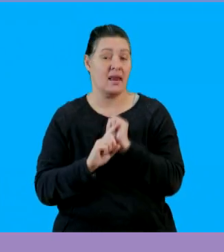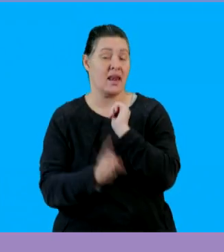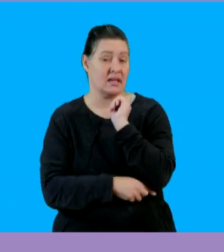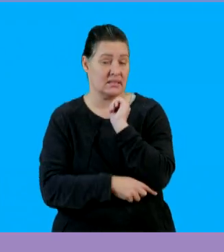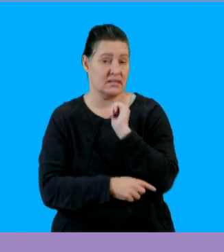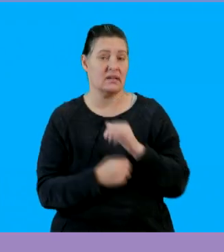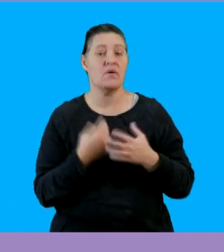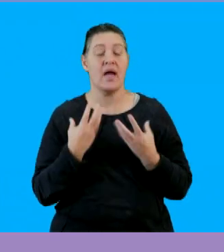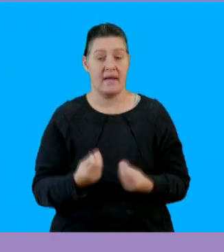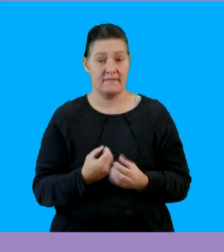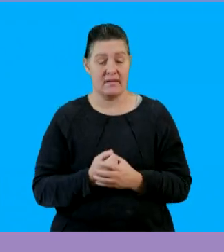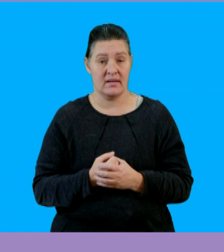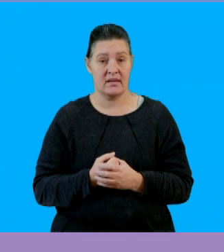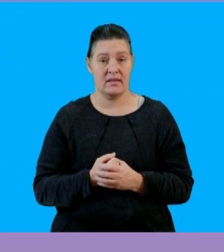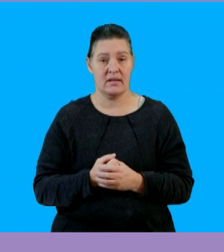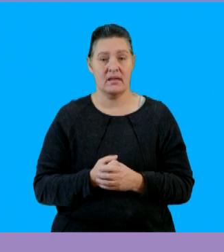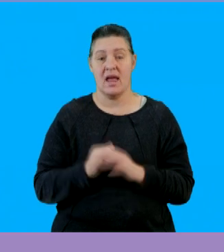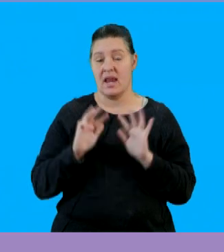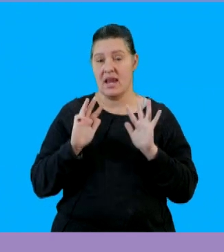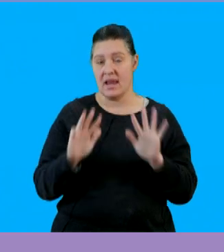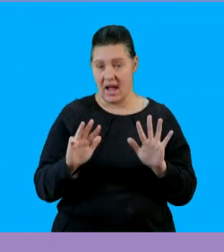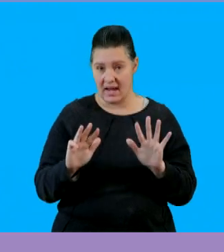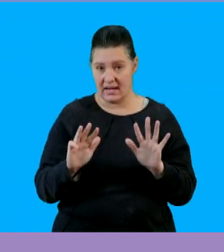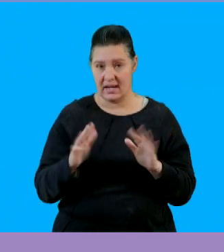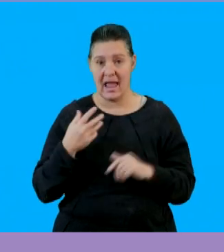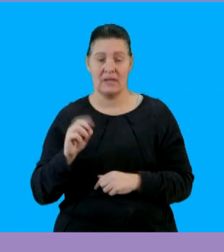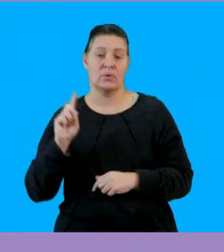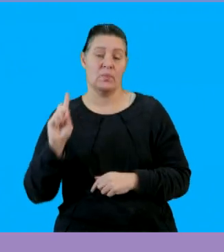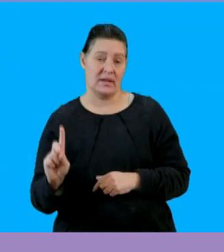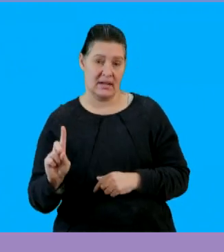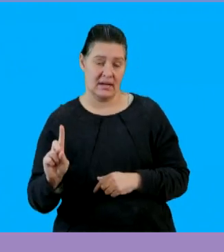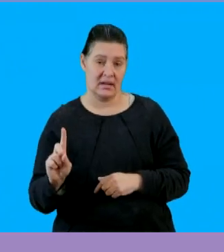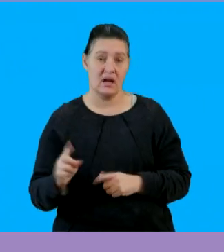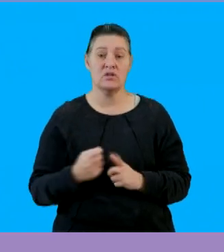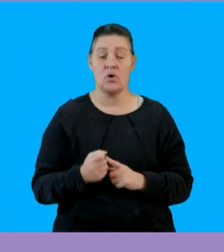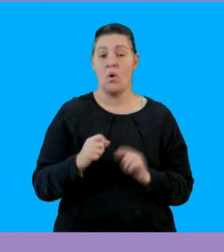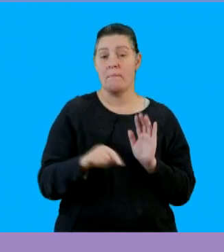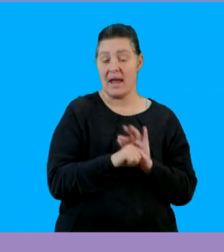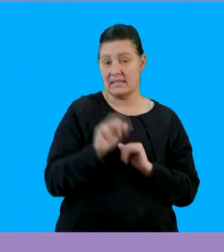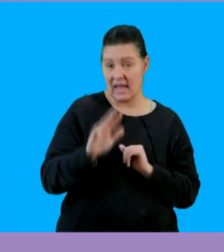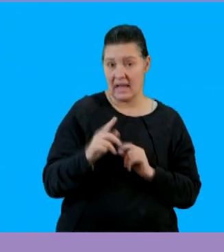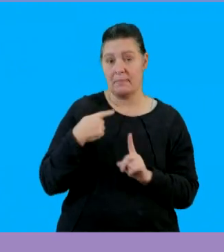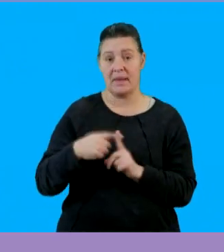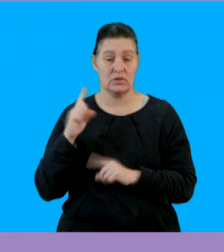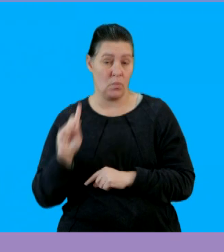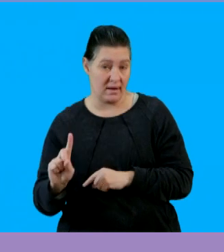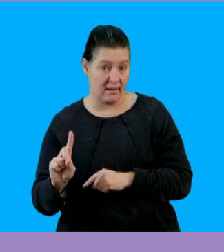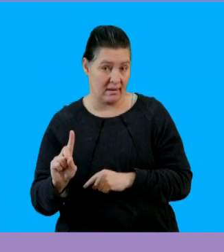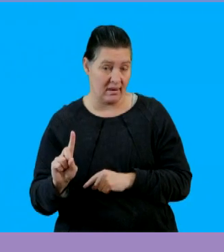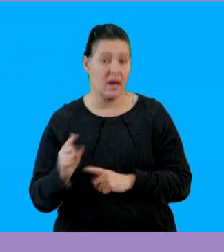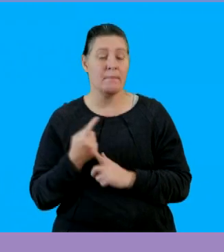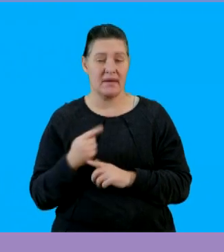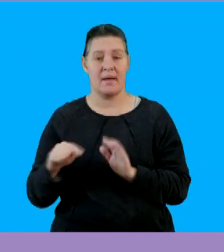3p. And lastly, we have there the 9 and the 1. So a minus 9 plus